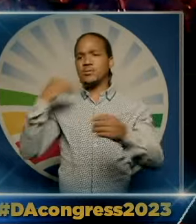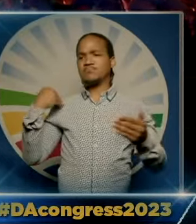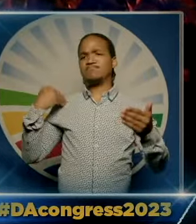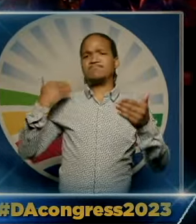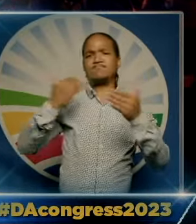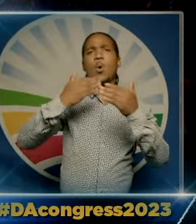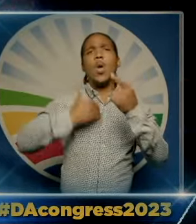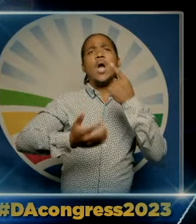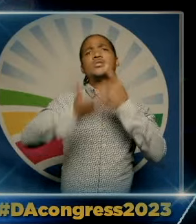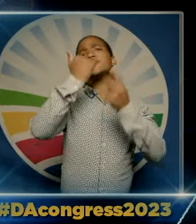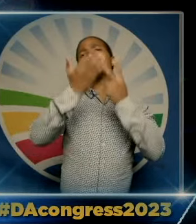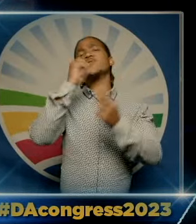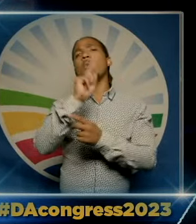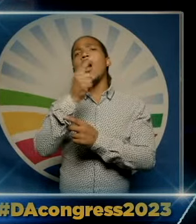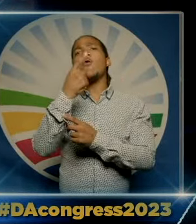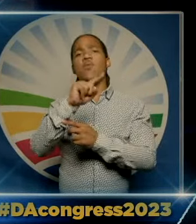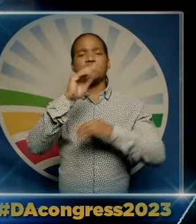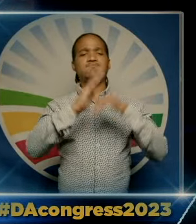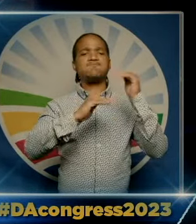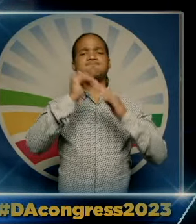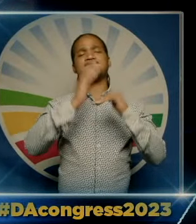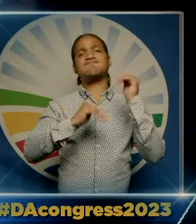better life for their communities.